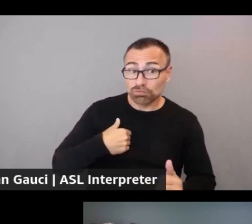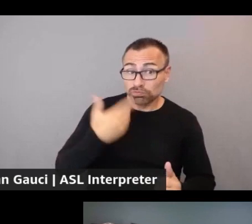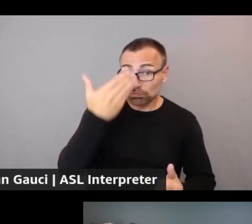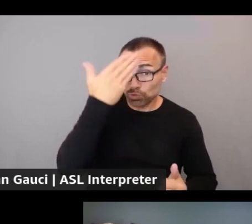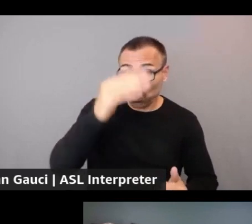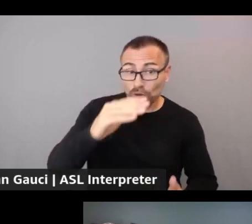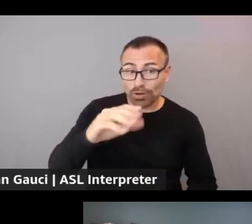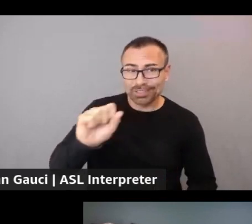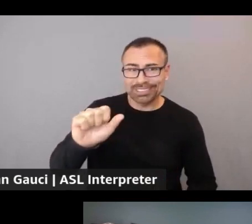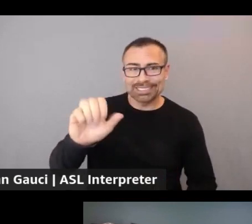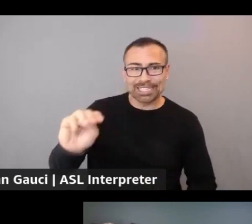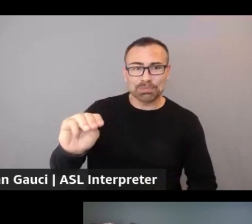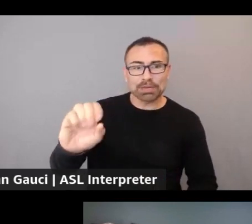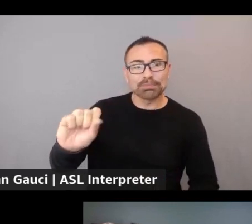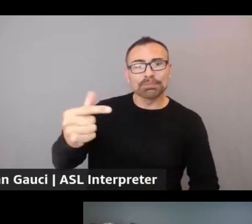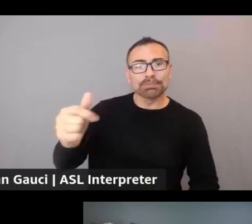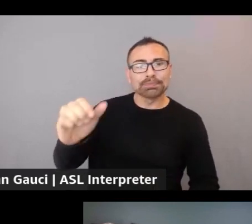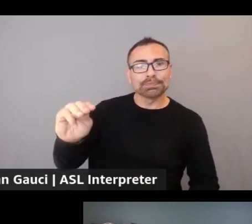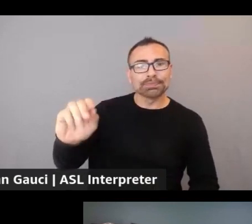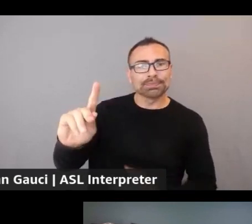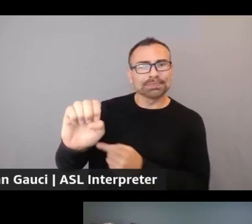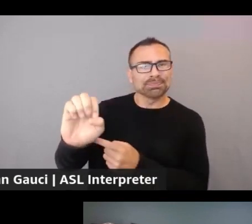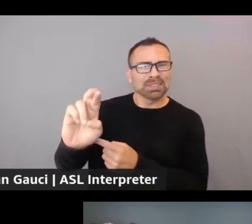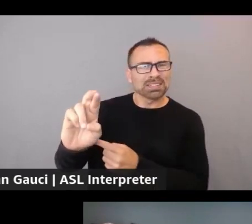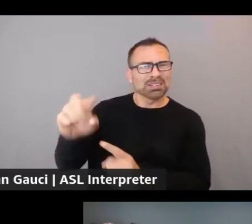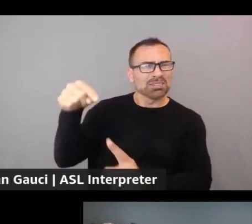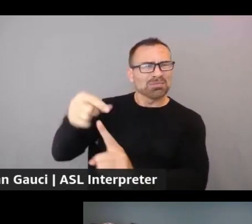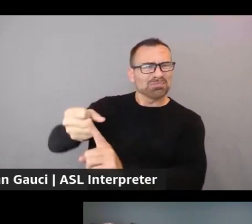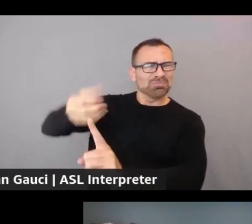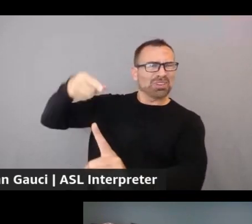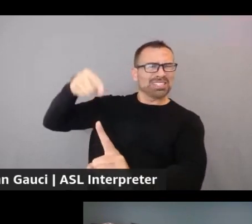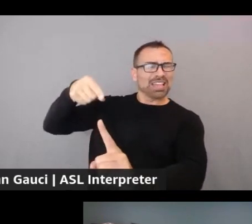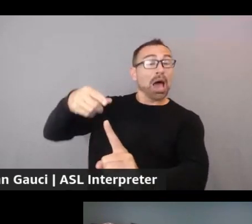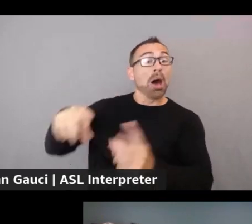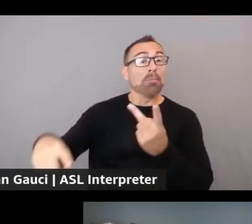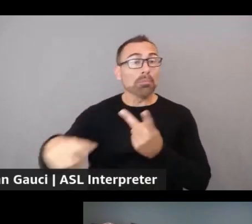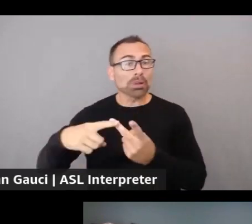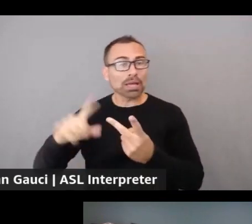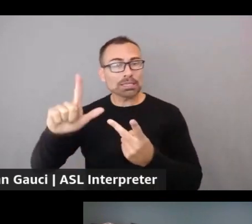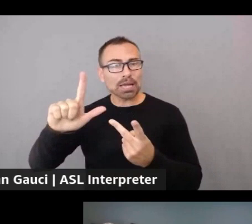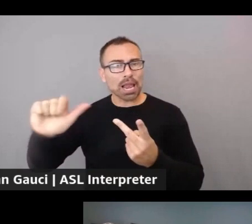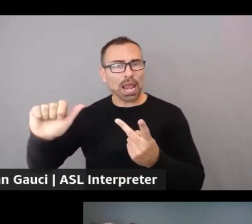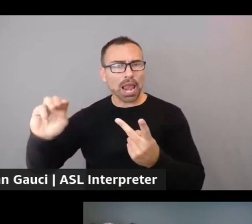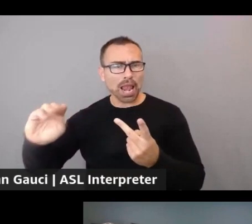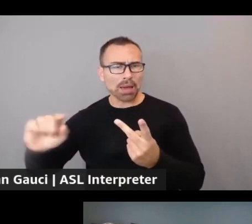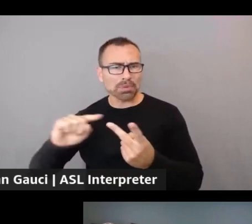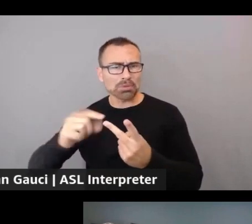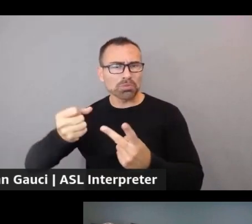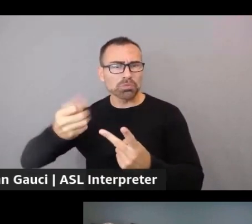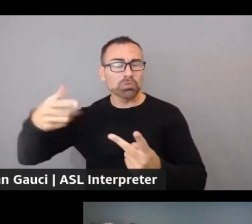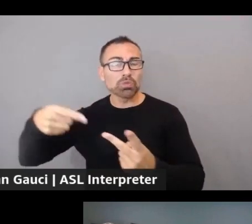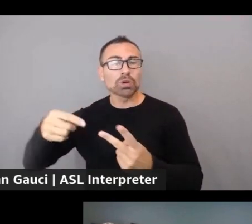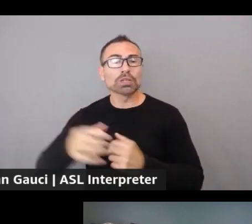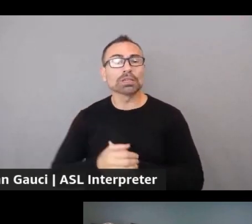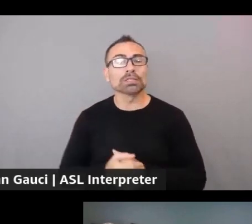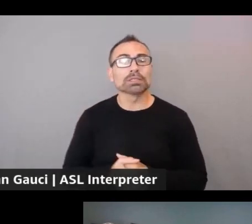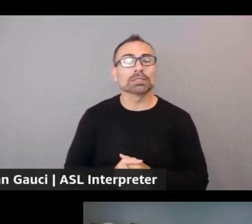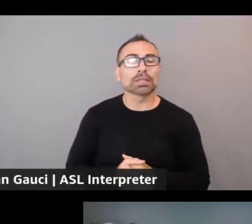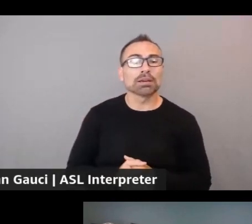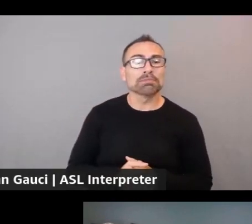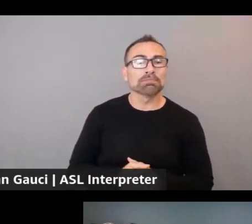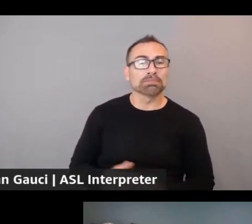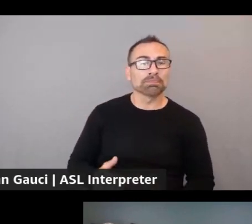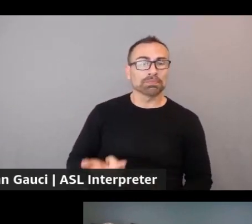should define both SageMaker and Llama here. Yeah, I think that's good. So I'm here today to introduce